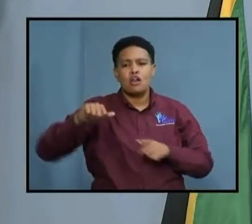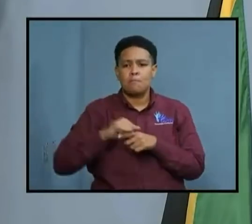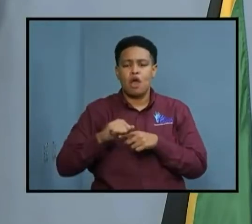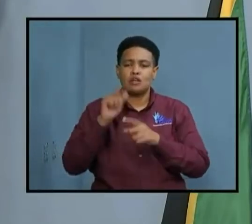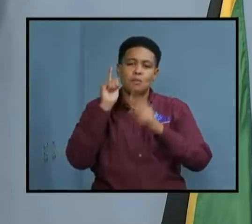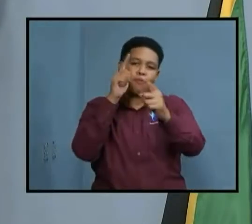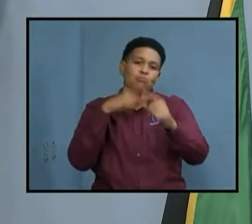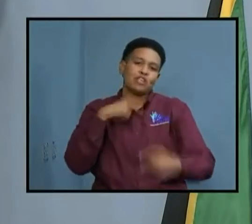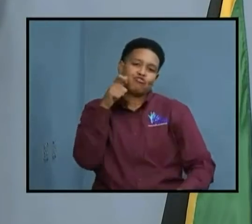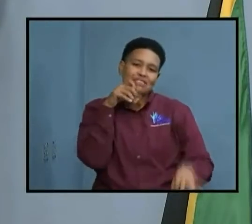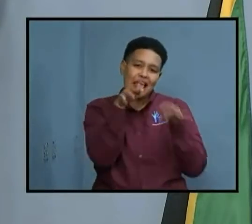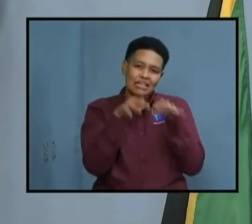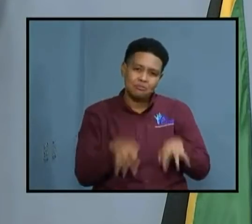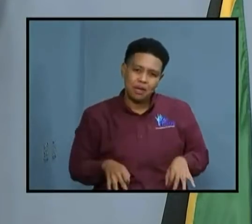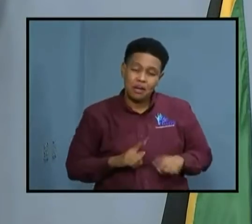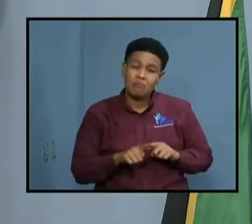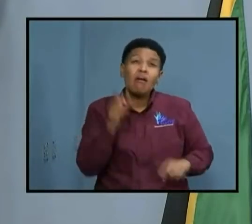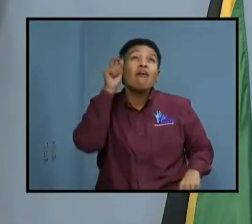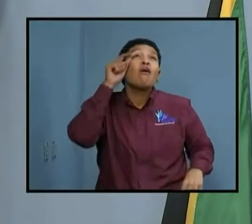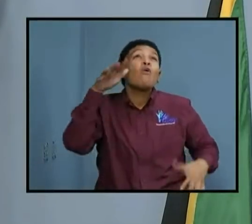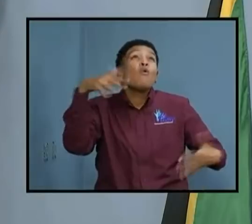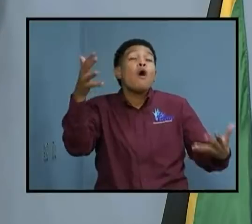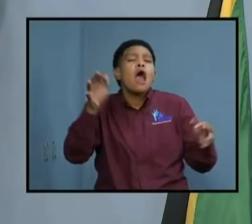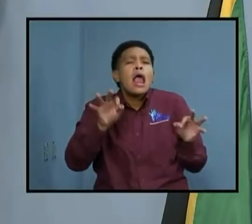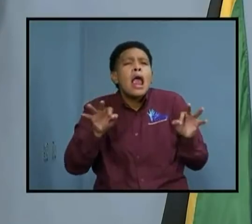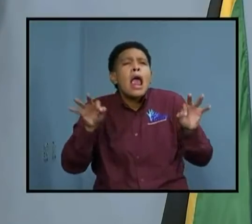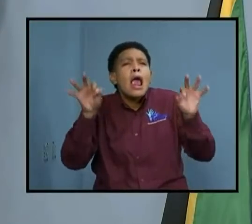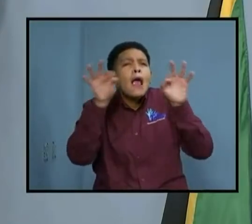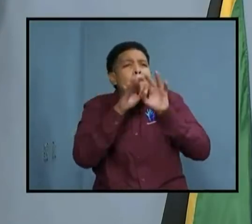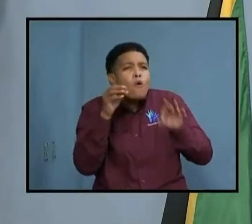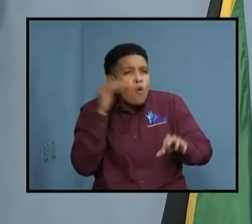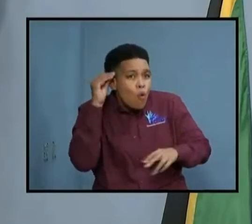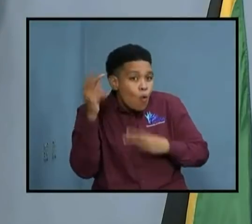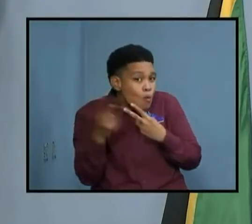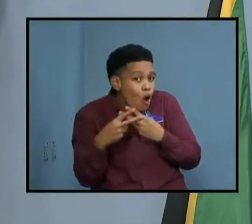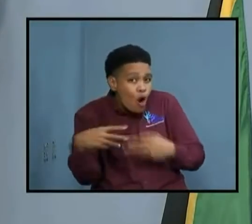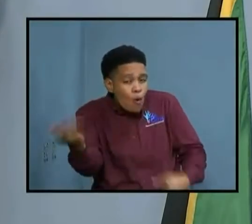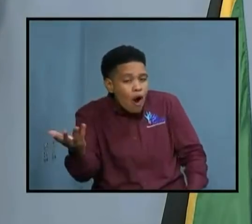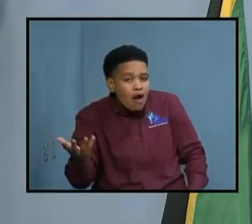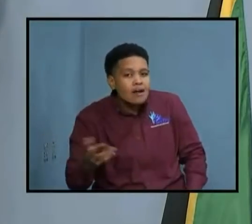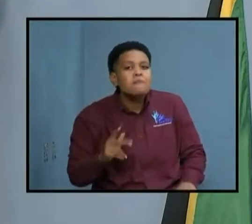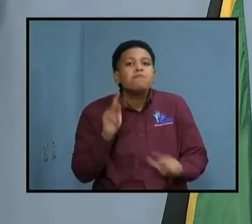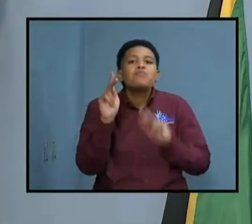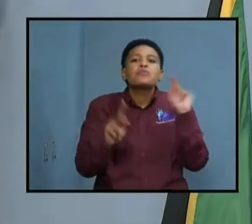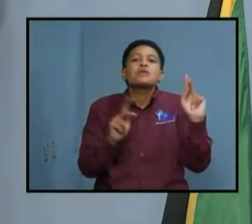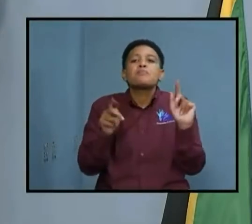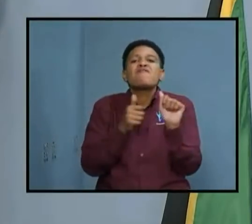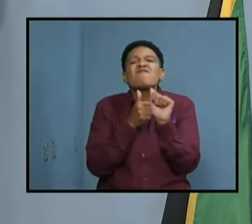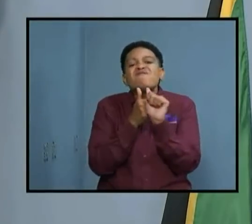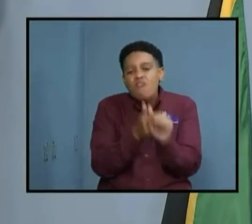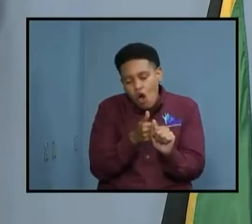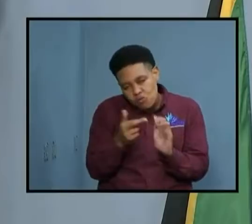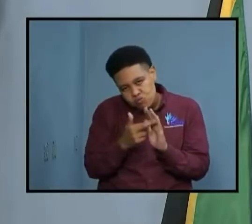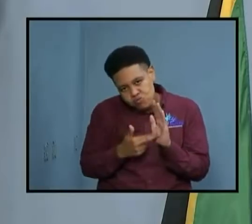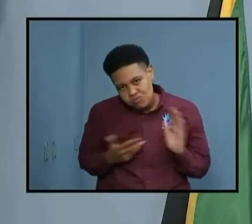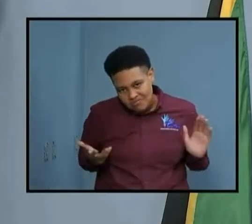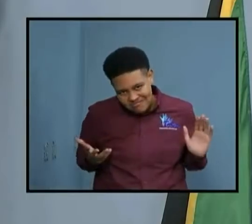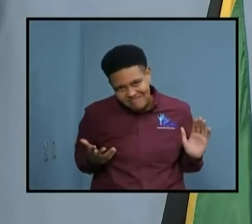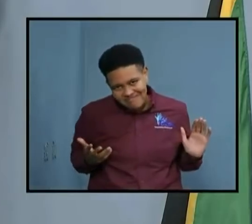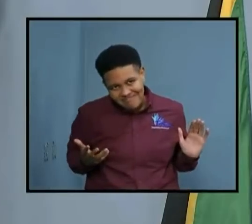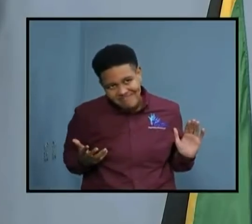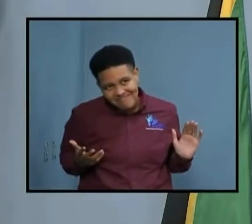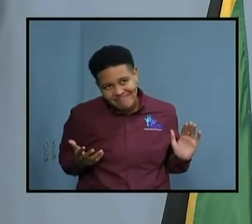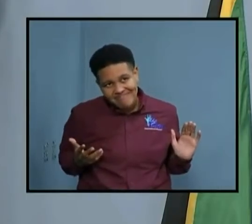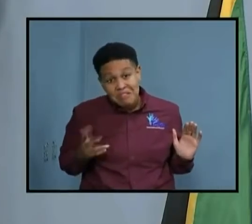have explained. But what is so important with home quarantining is that persons follow the protocol. And we're not